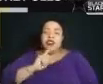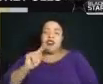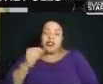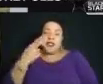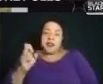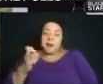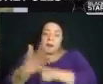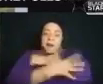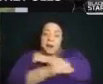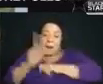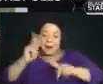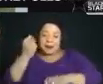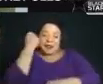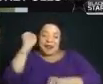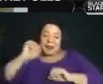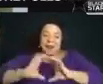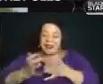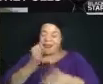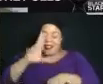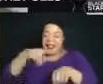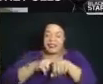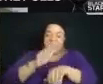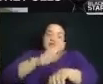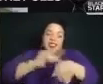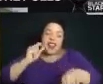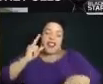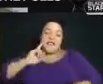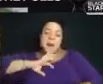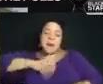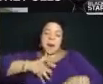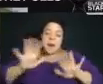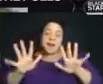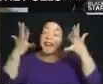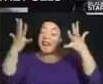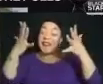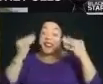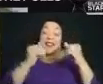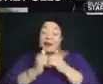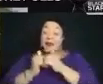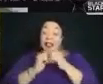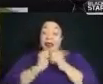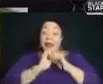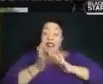with our allies, we won't be silent anymore.